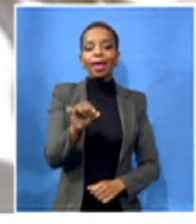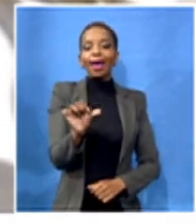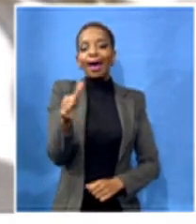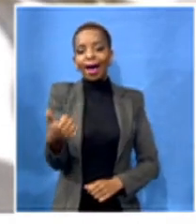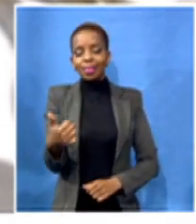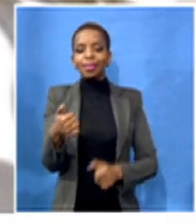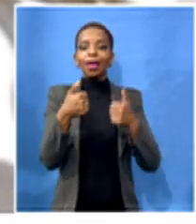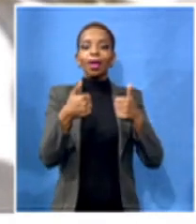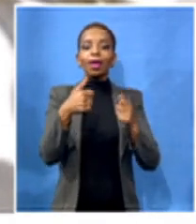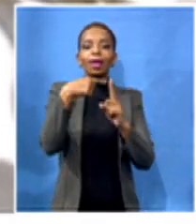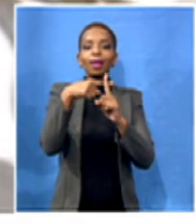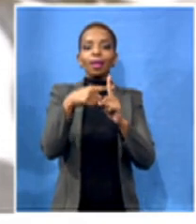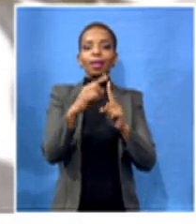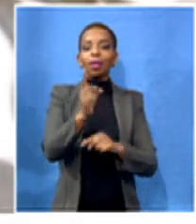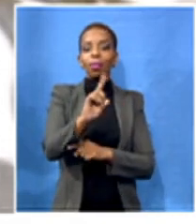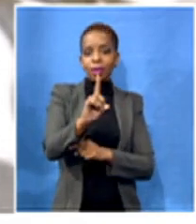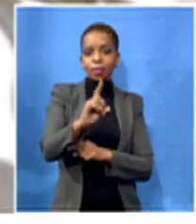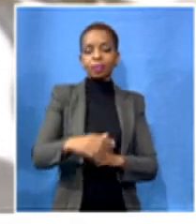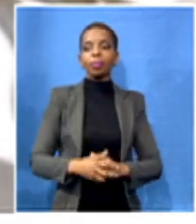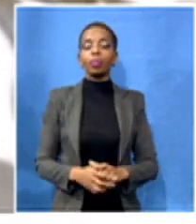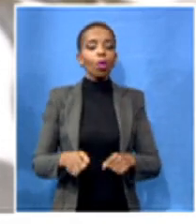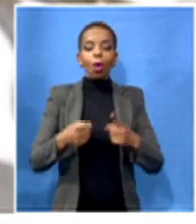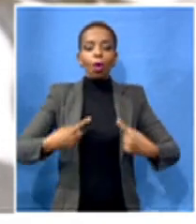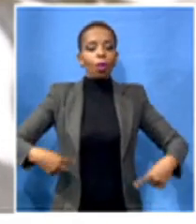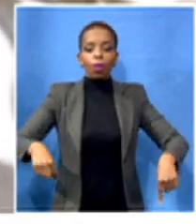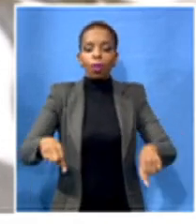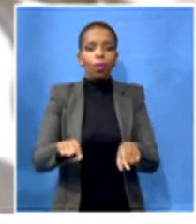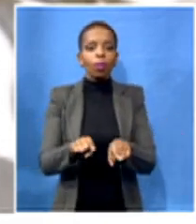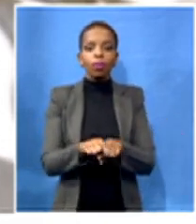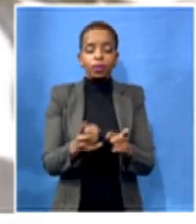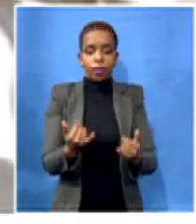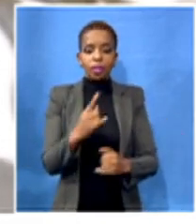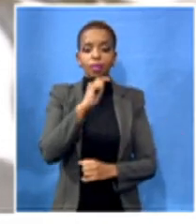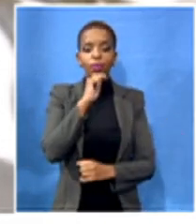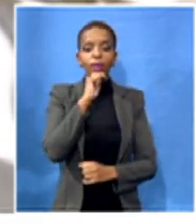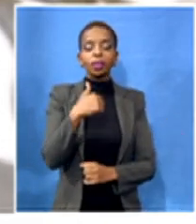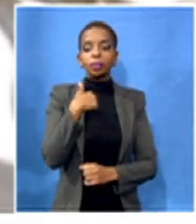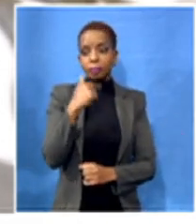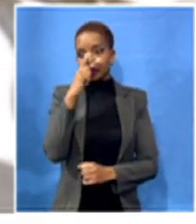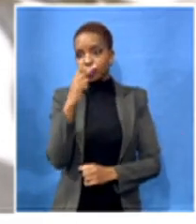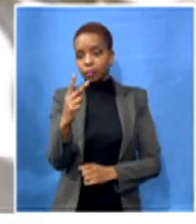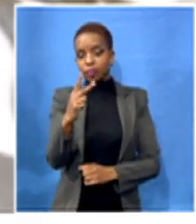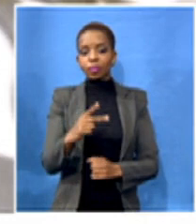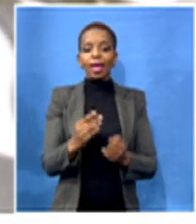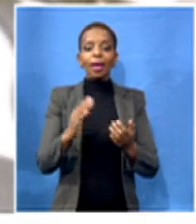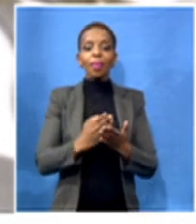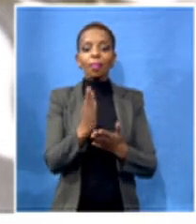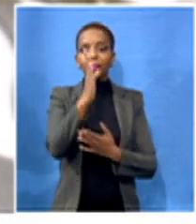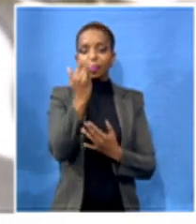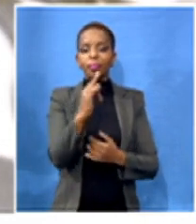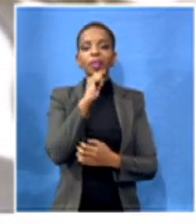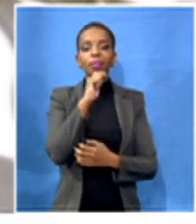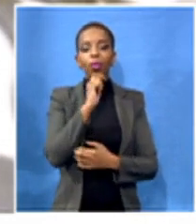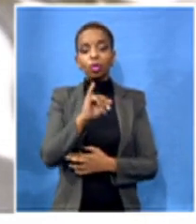that is that all of us are very clear. I was looking at the map this morning. Johannesburg in Gauteng